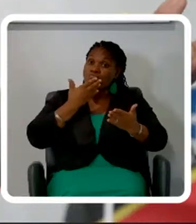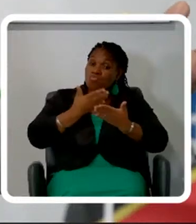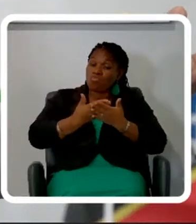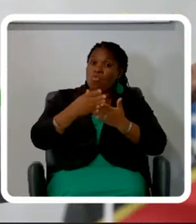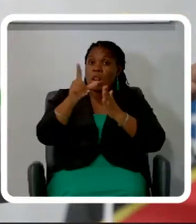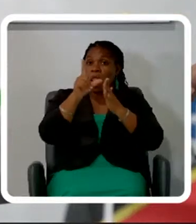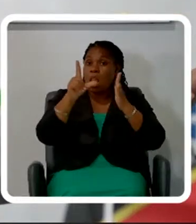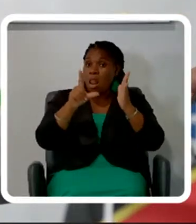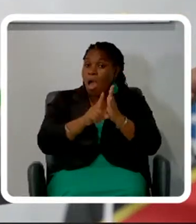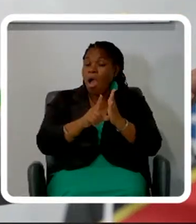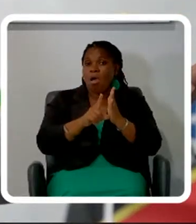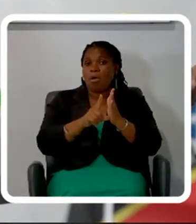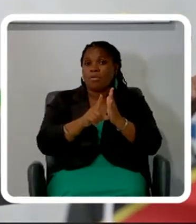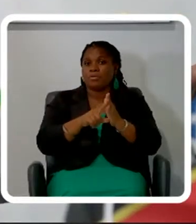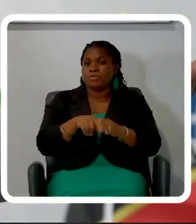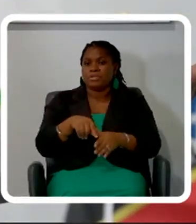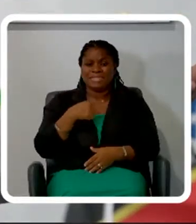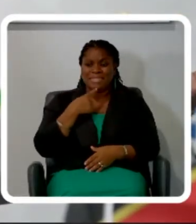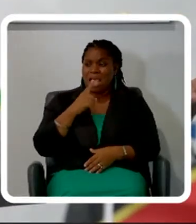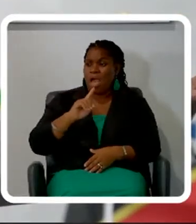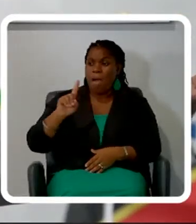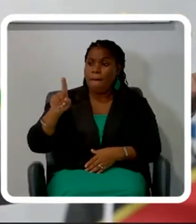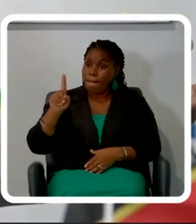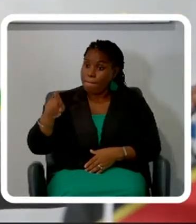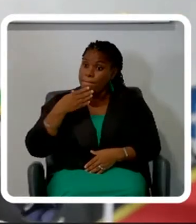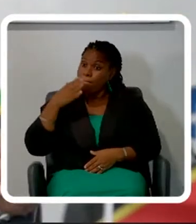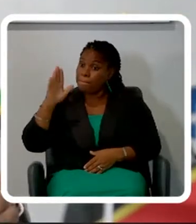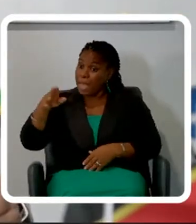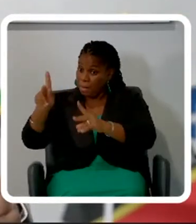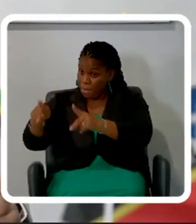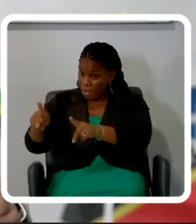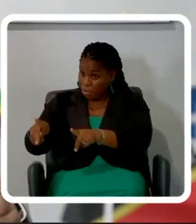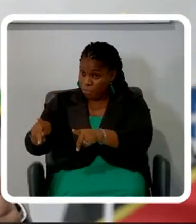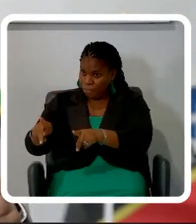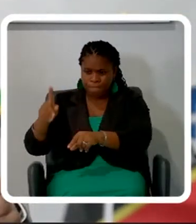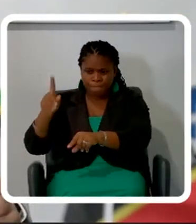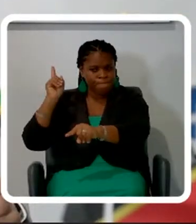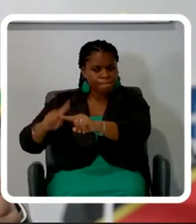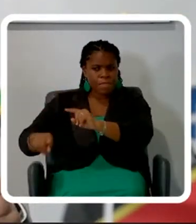will not be used by those who want to use it for other reasons.